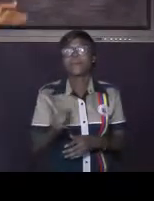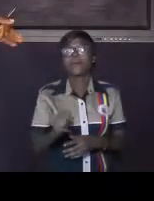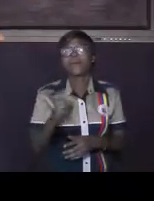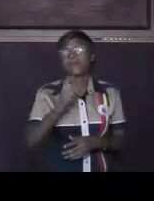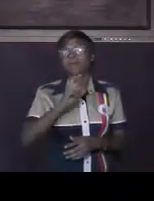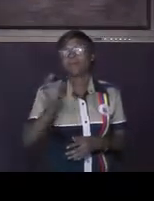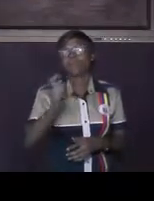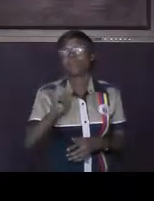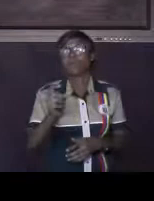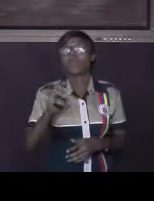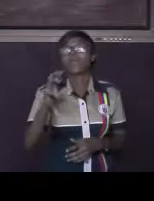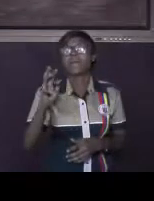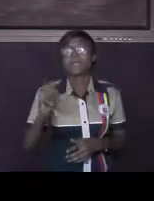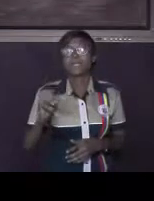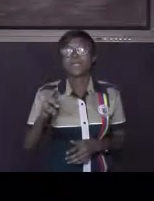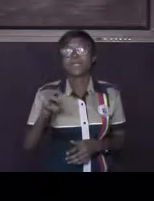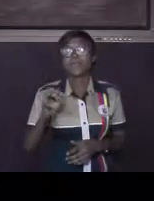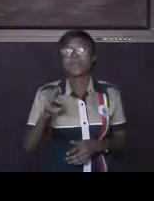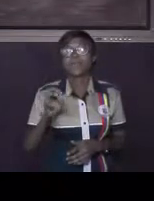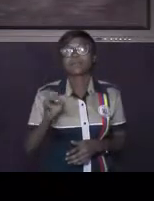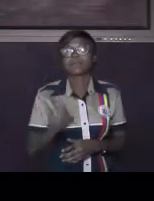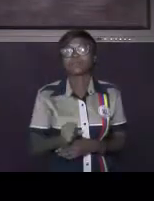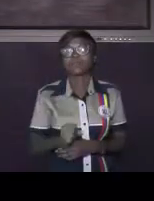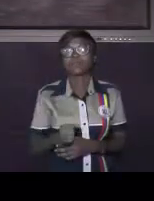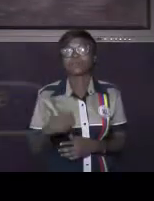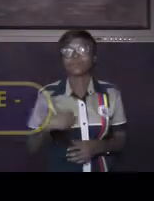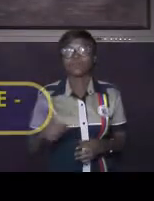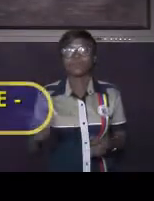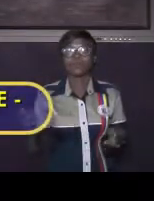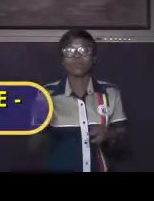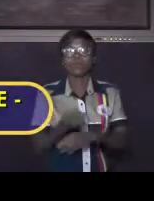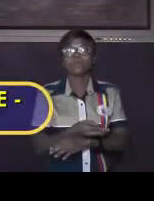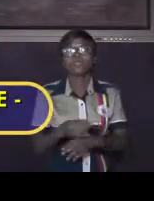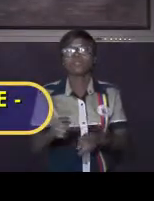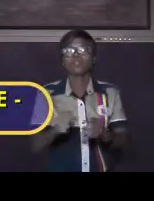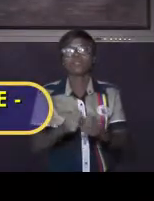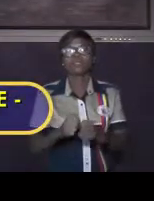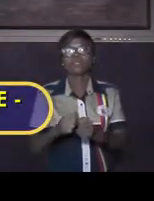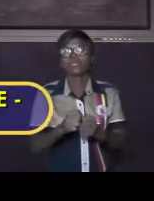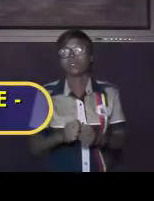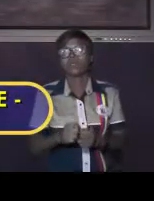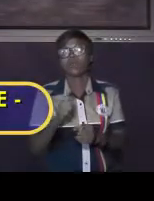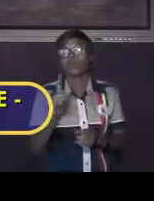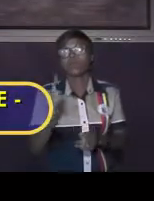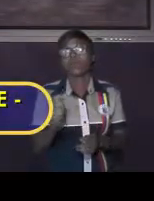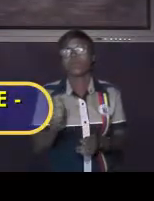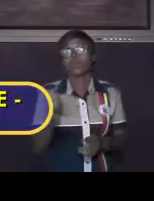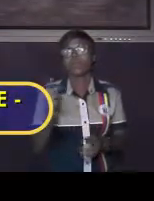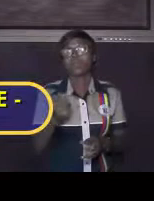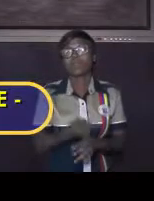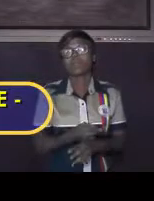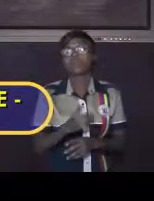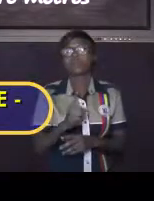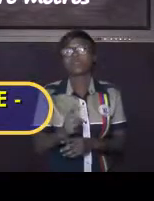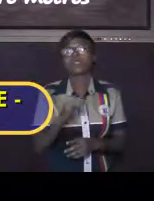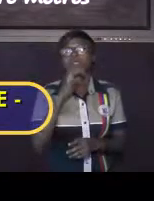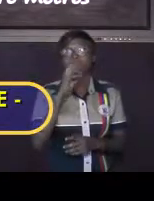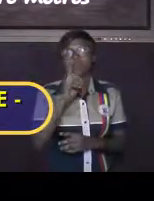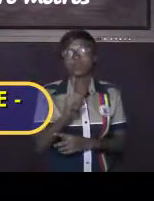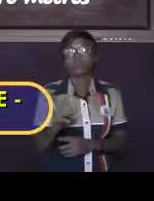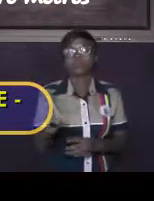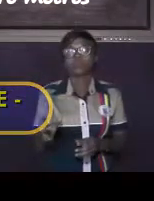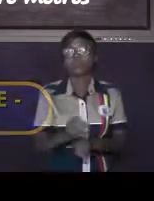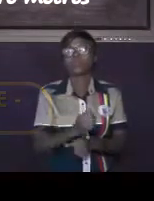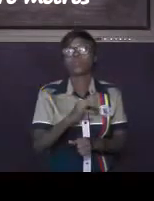meters by the breadth. So if you find the area of that square parcel of land, then we multiply length times breadth. Now 1 times 1 is 1. Then